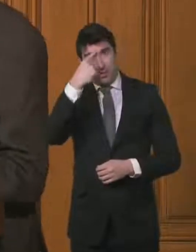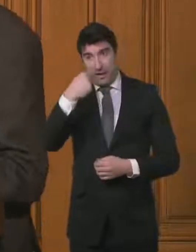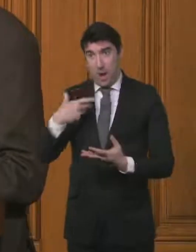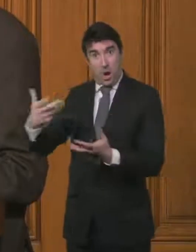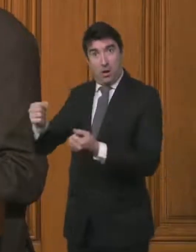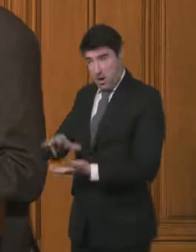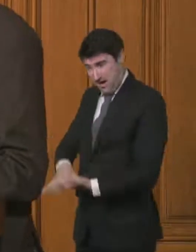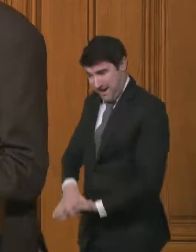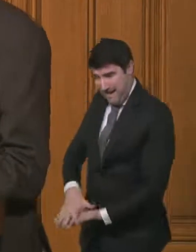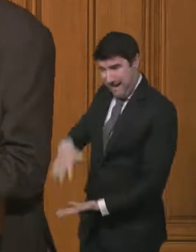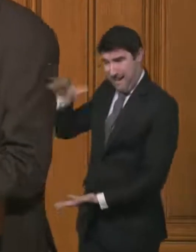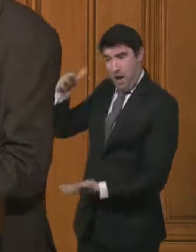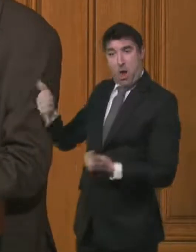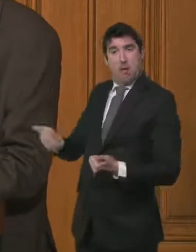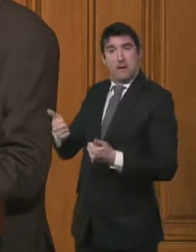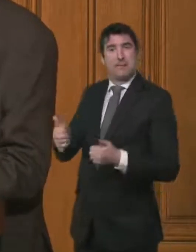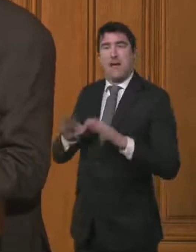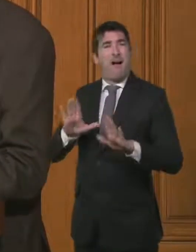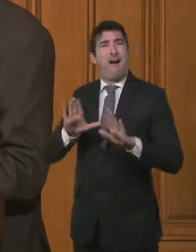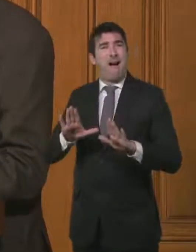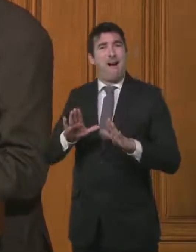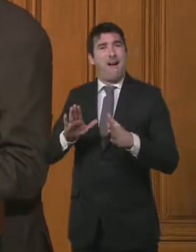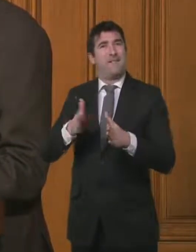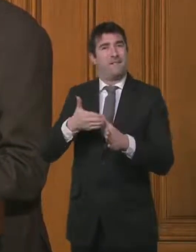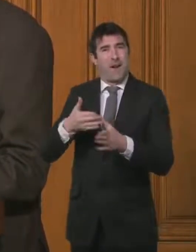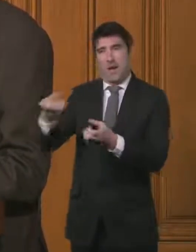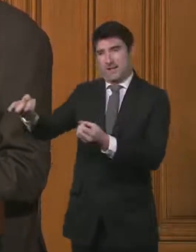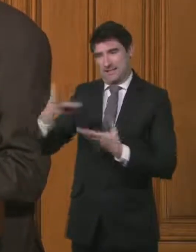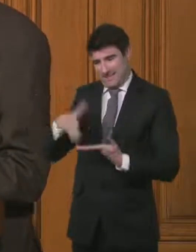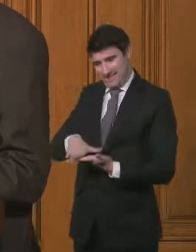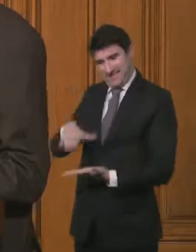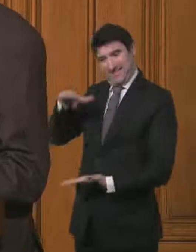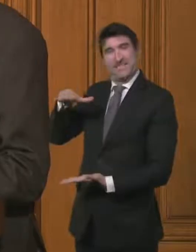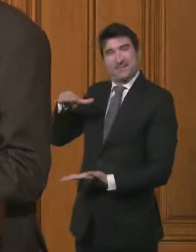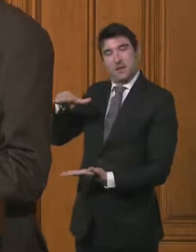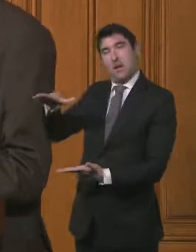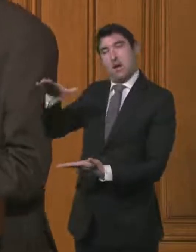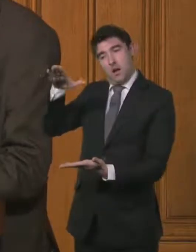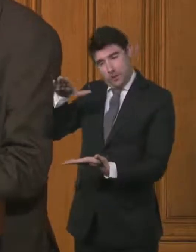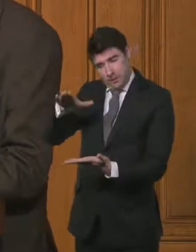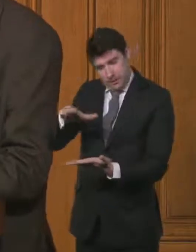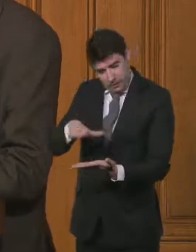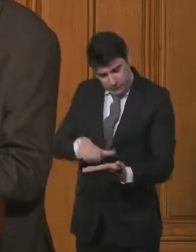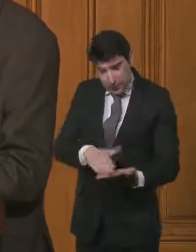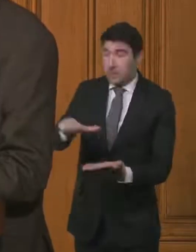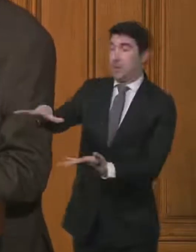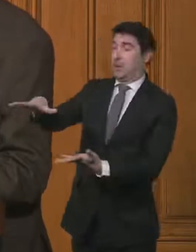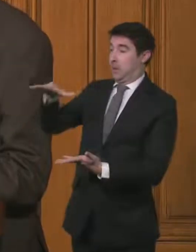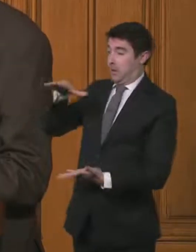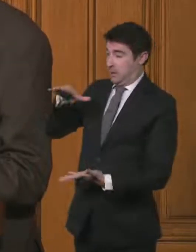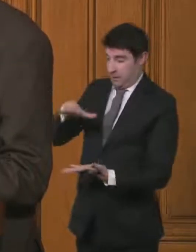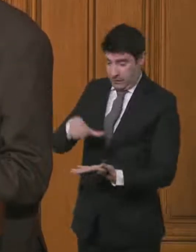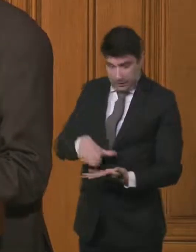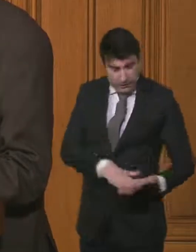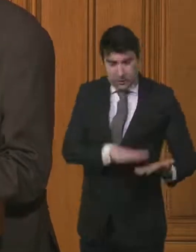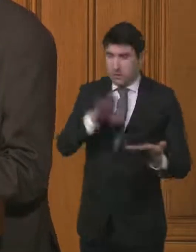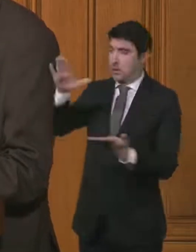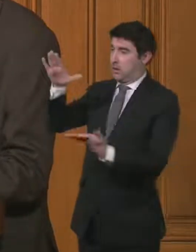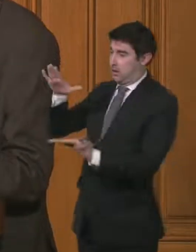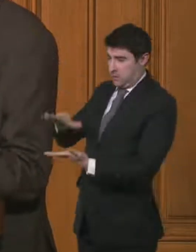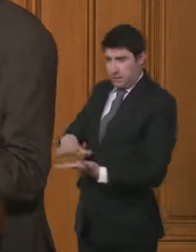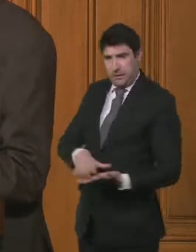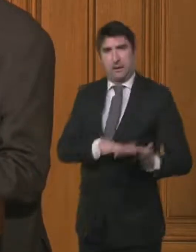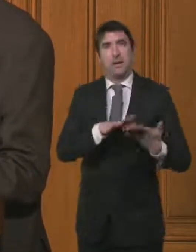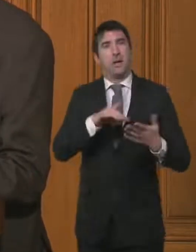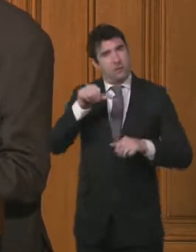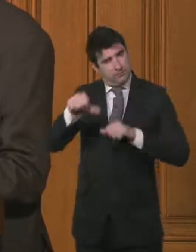have emergency authorization, and so it's important that we do this properly by the book, but we are going as quickly as we possibly